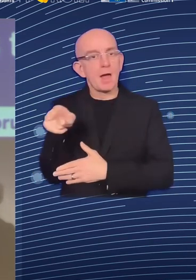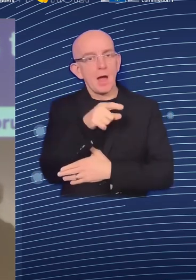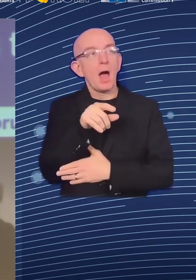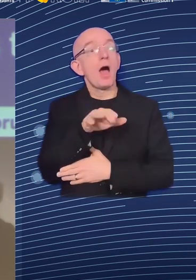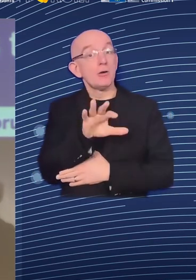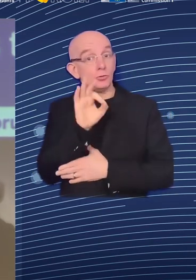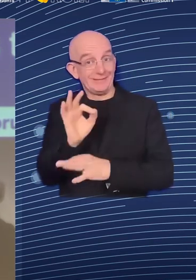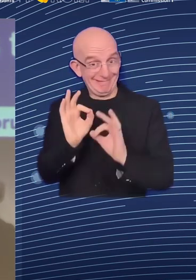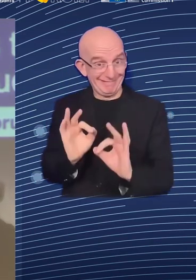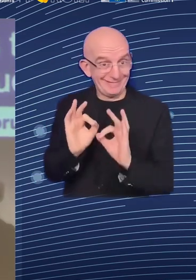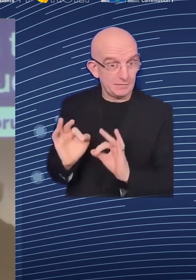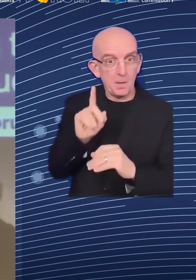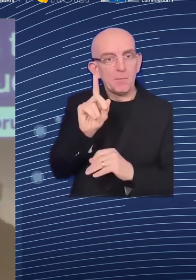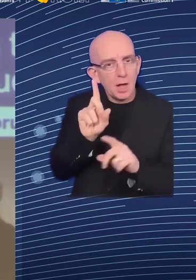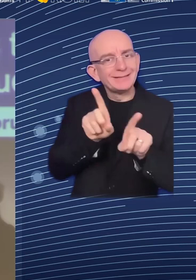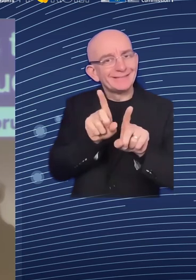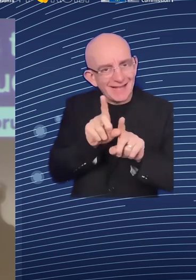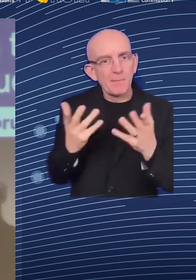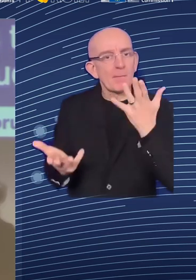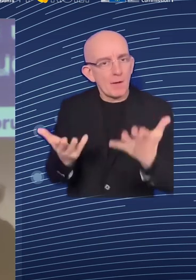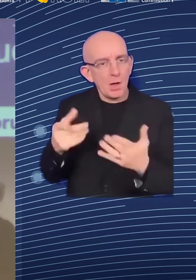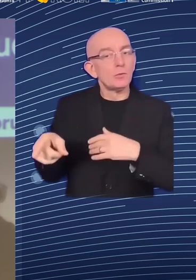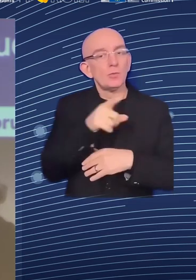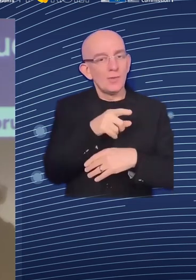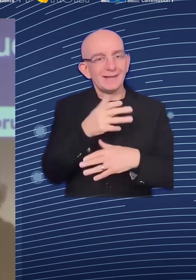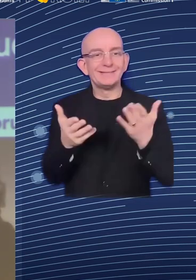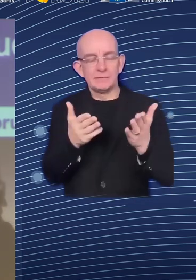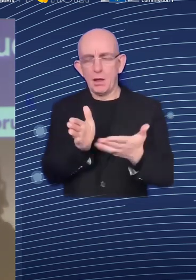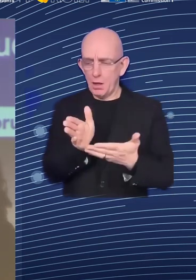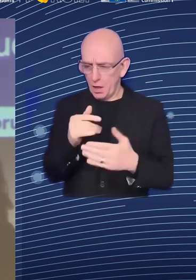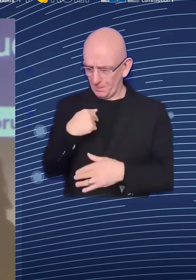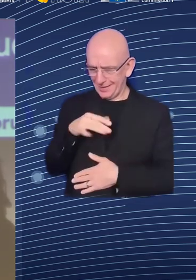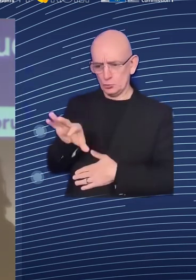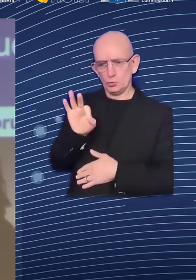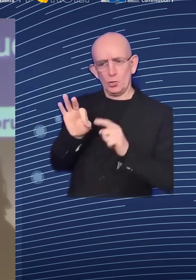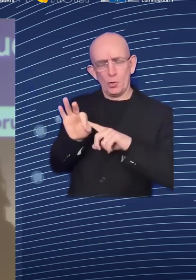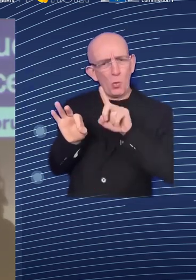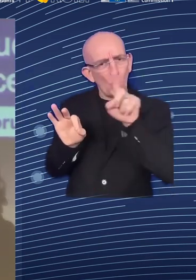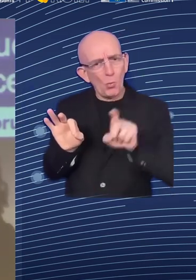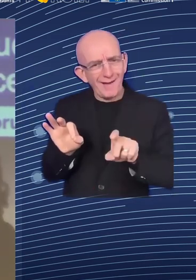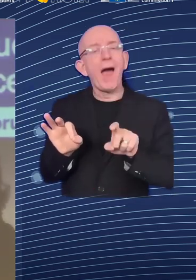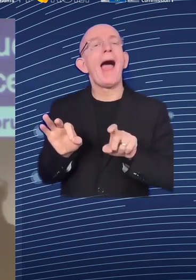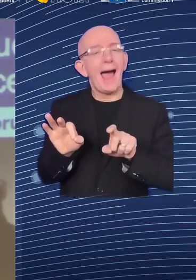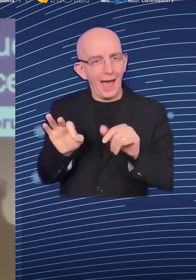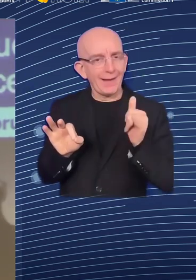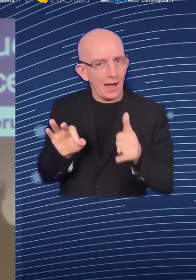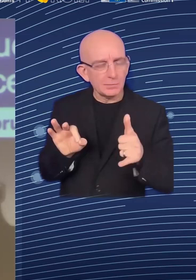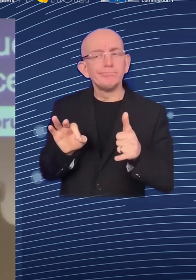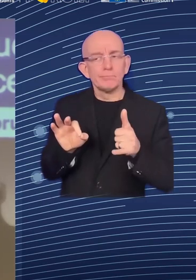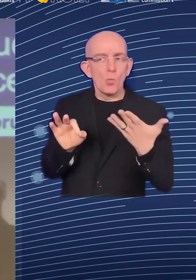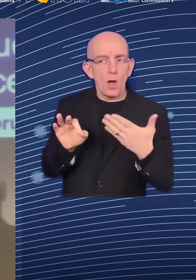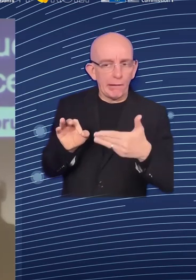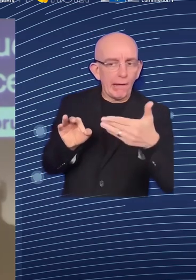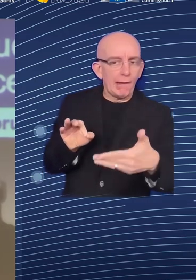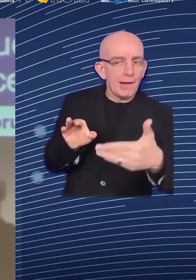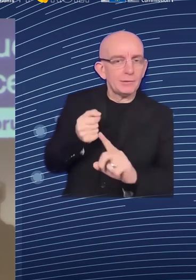my choice will influence not only me by also other member of the team or the classroom of the schools, to